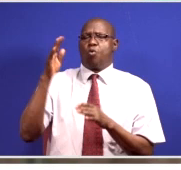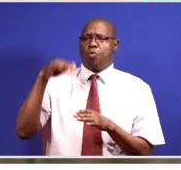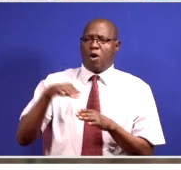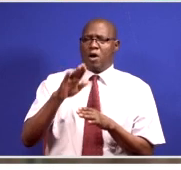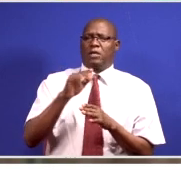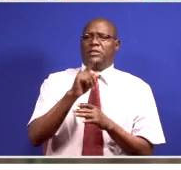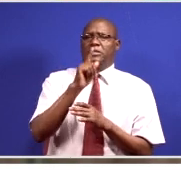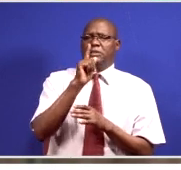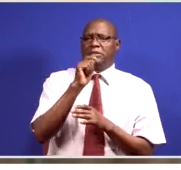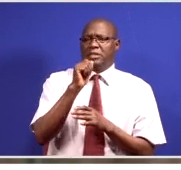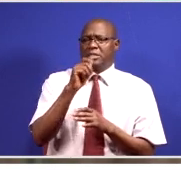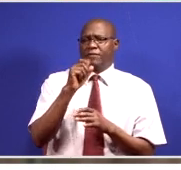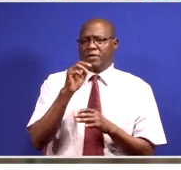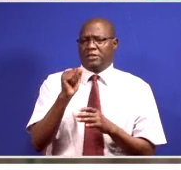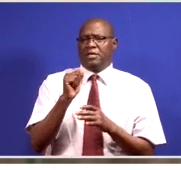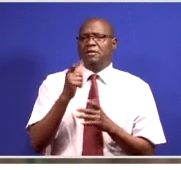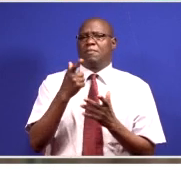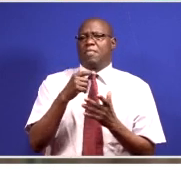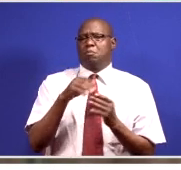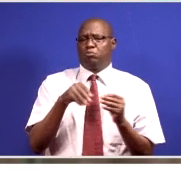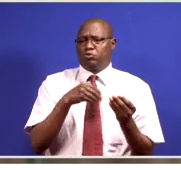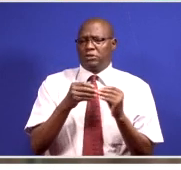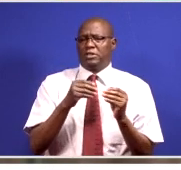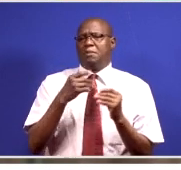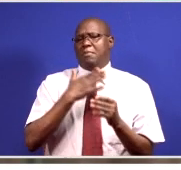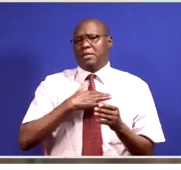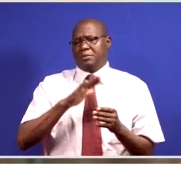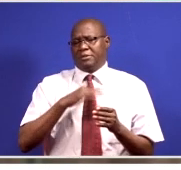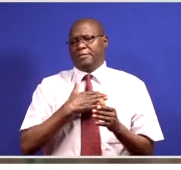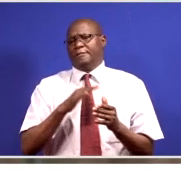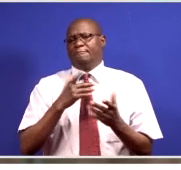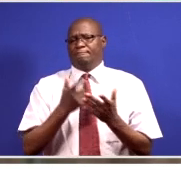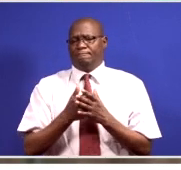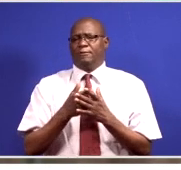Marsabit, Nyandarua, Turkana, Kericho, Busia and Migori counties to get recommendations on the CBC.